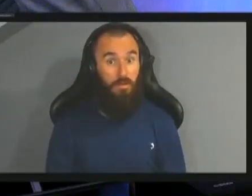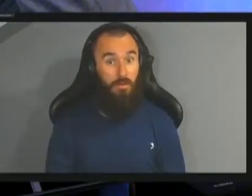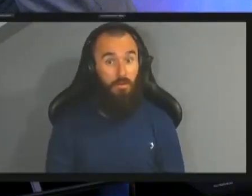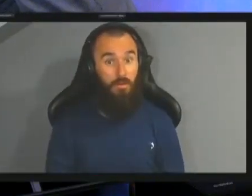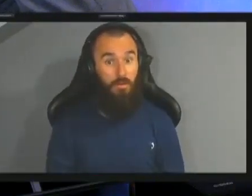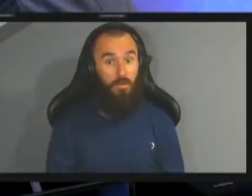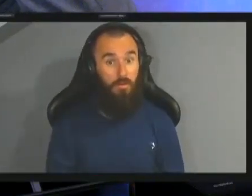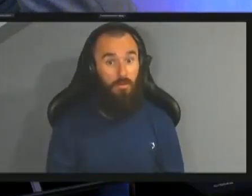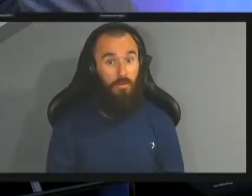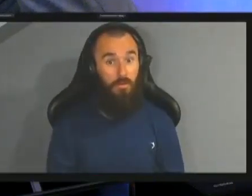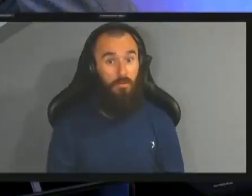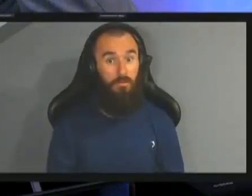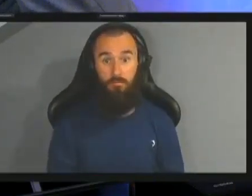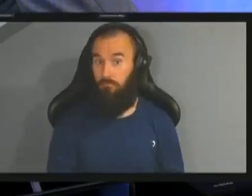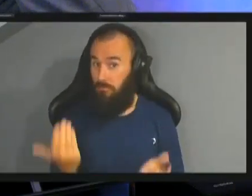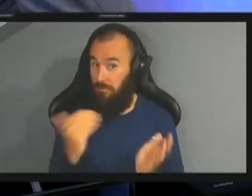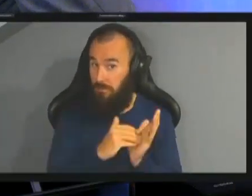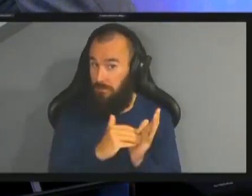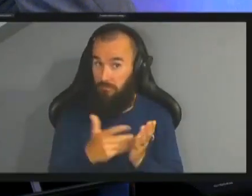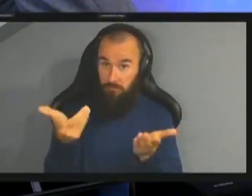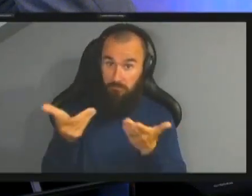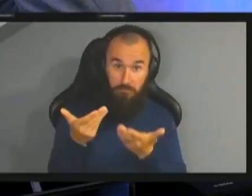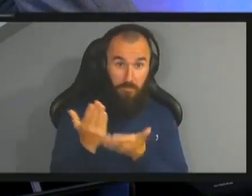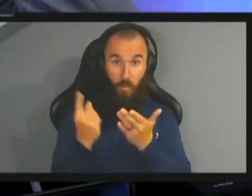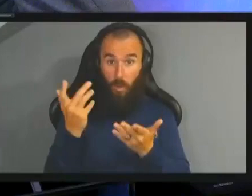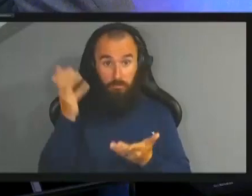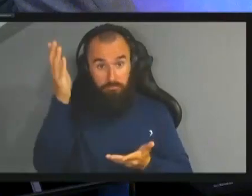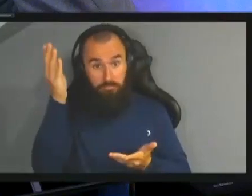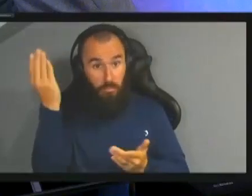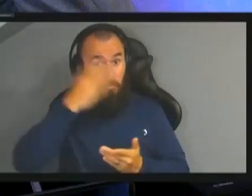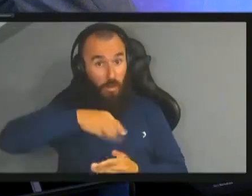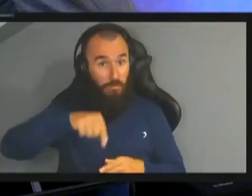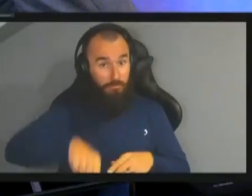I'll say it twice. Is there anyone here who wants to speak before council?